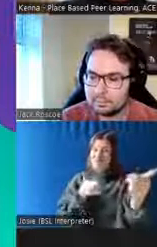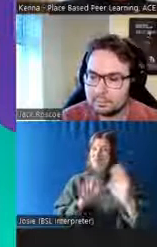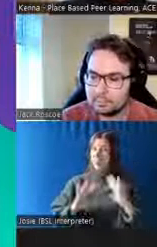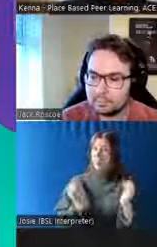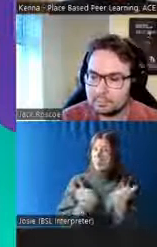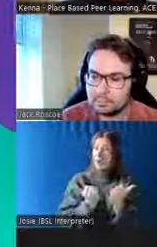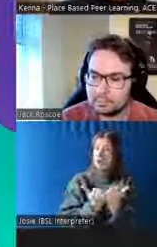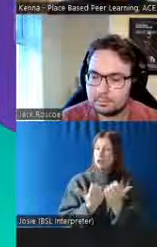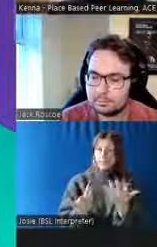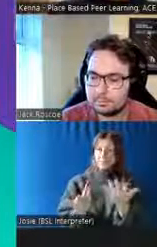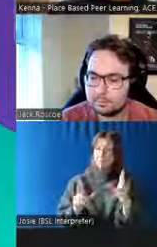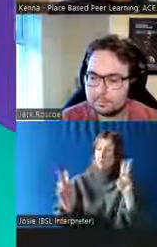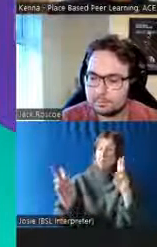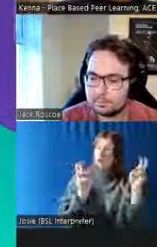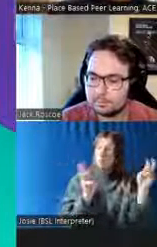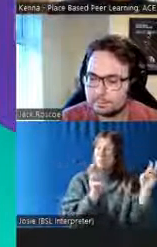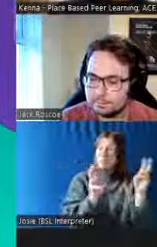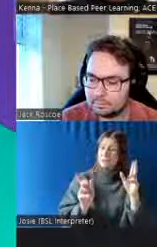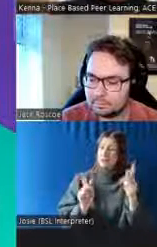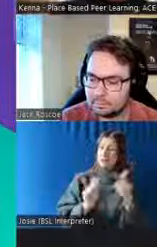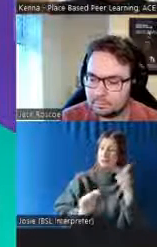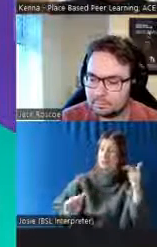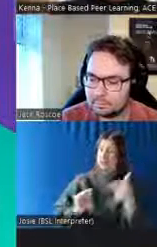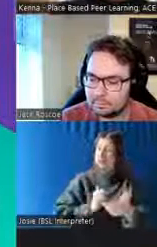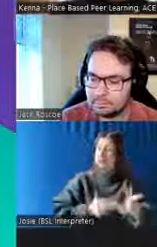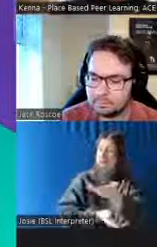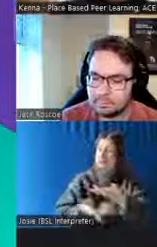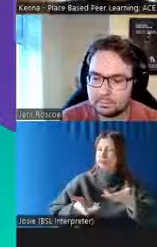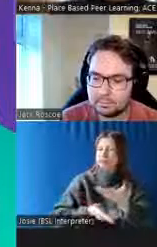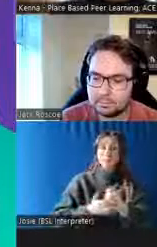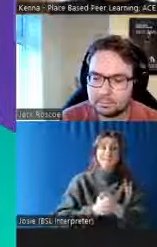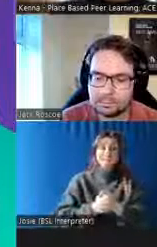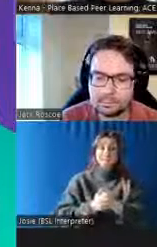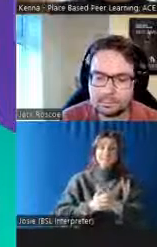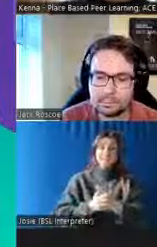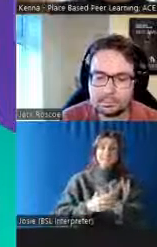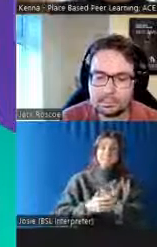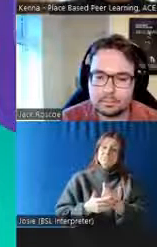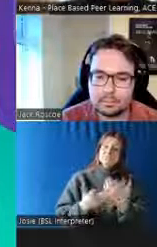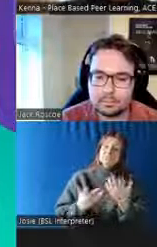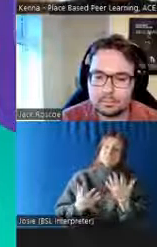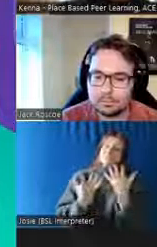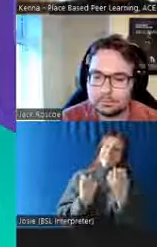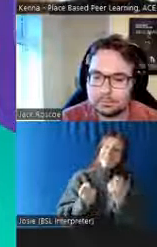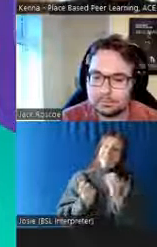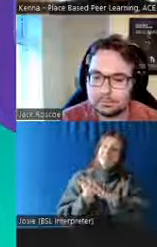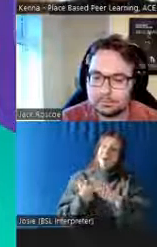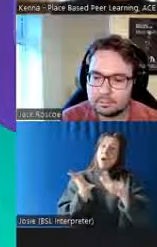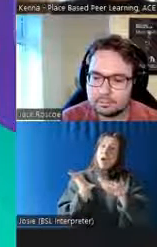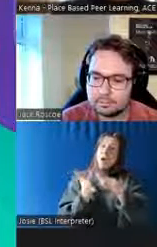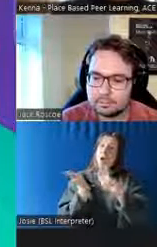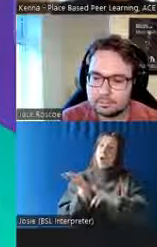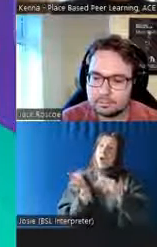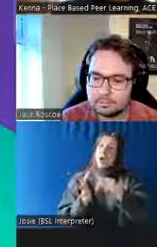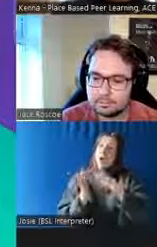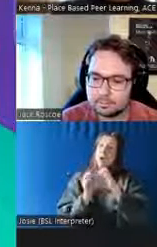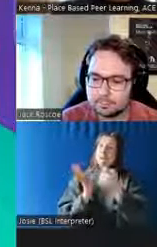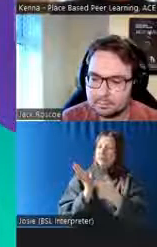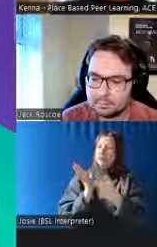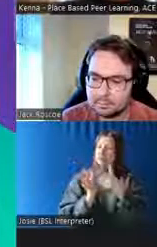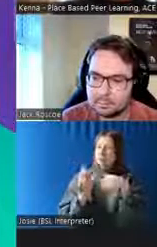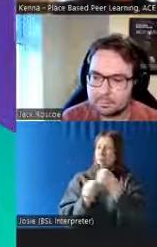with anyone in this session afterwards, you can do so through our networking platform, Hivebright, where you can find a list